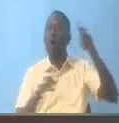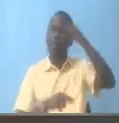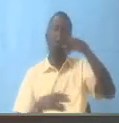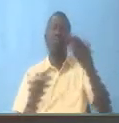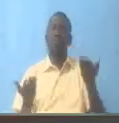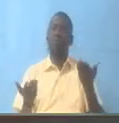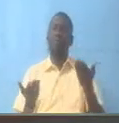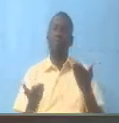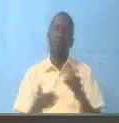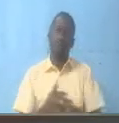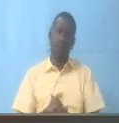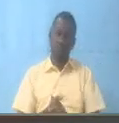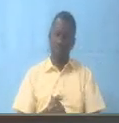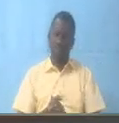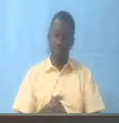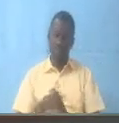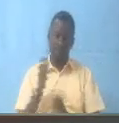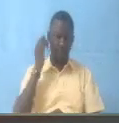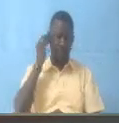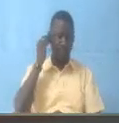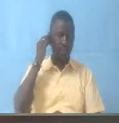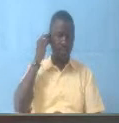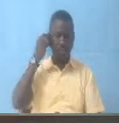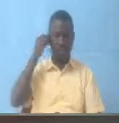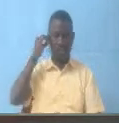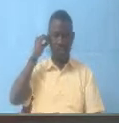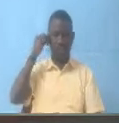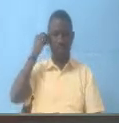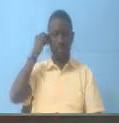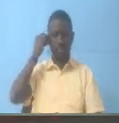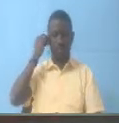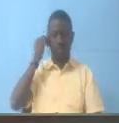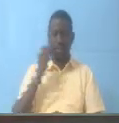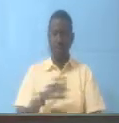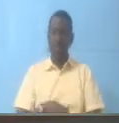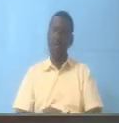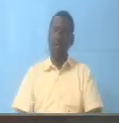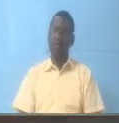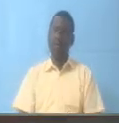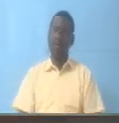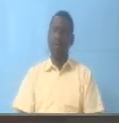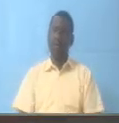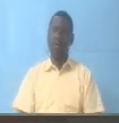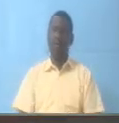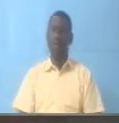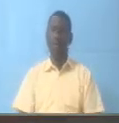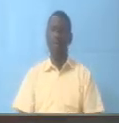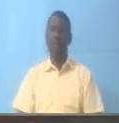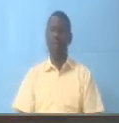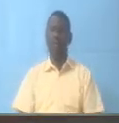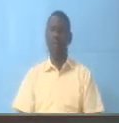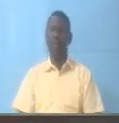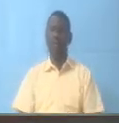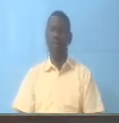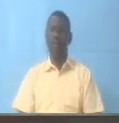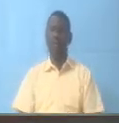jafe woon na ndax amul kenn ku ñëwoon wax ñu ne man diw moo ma ne ma def lii wala diw moo ma joxoon ndigal ne naa def